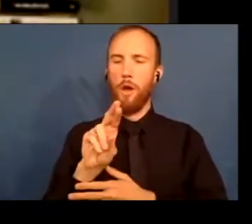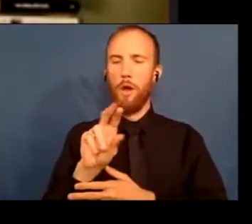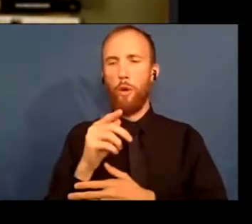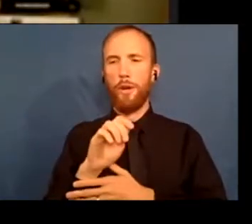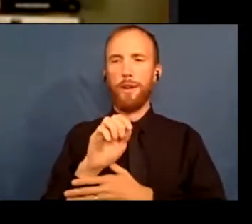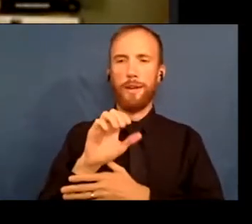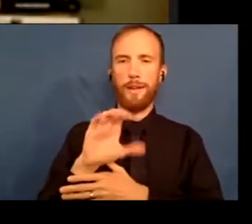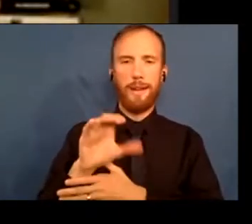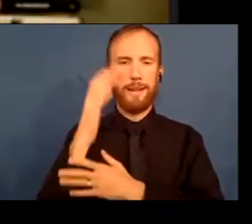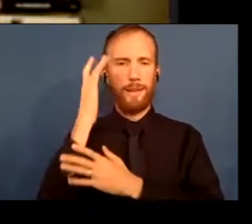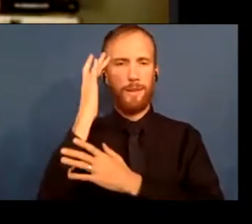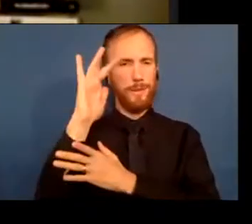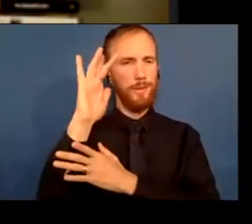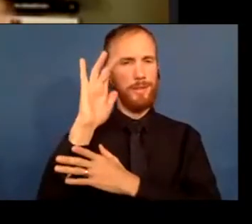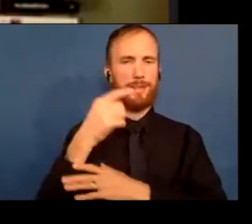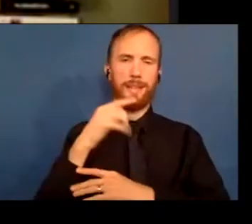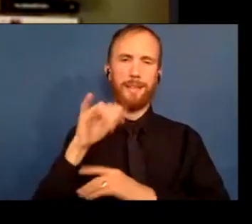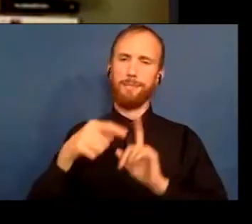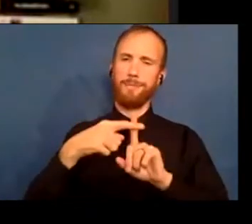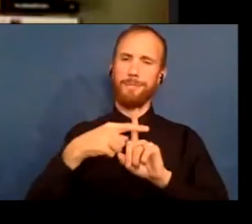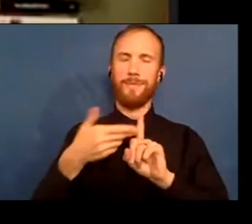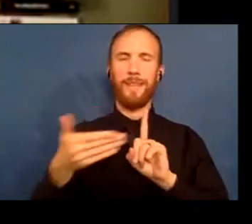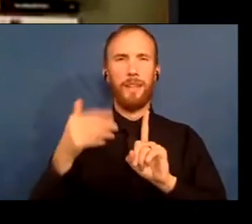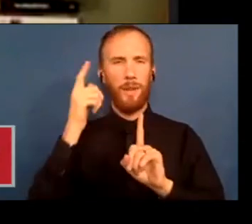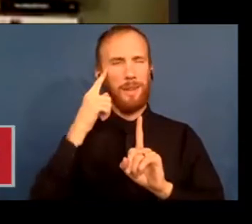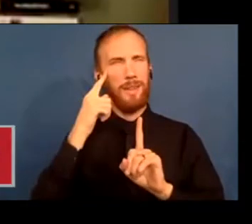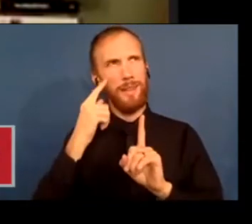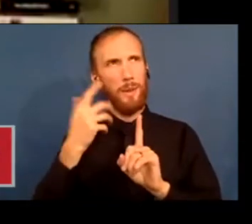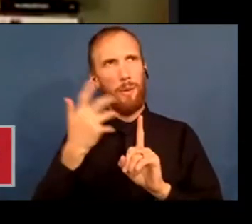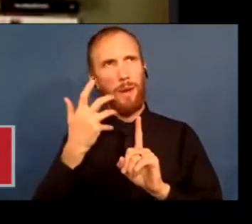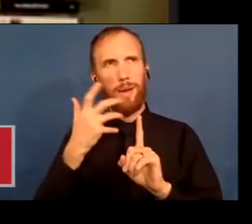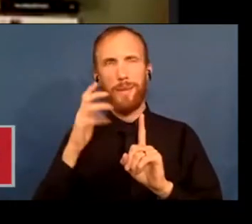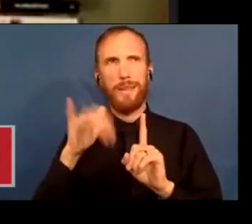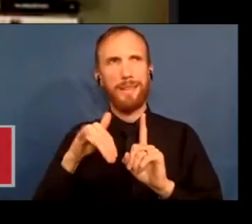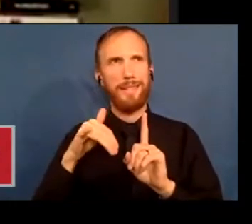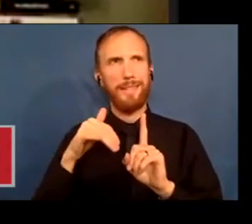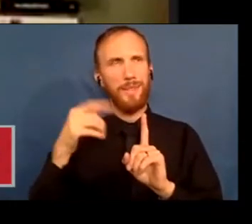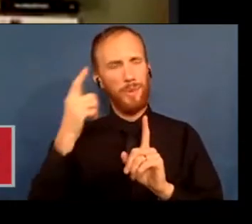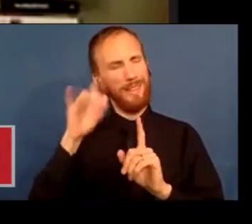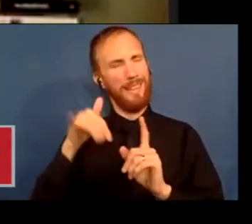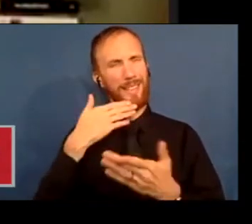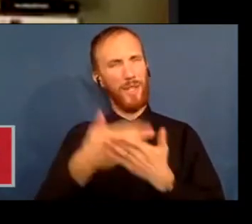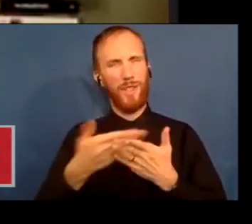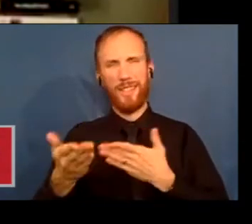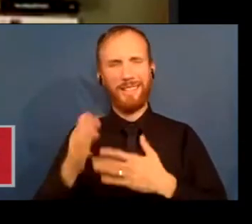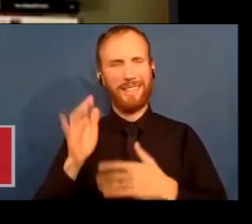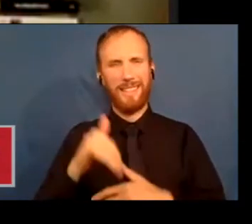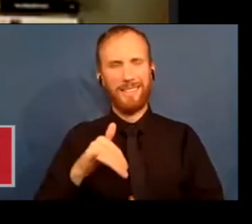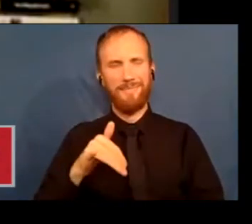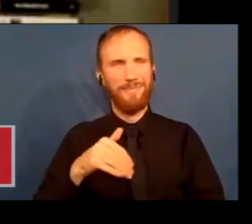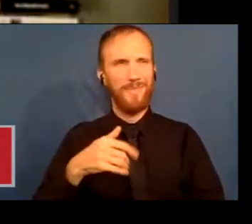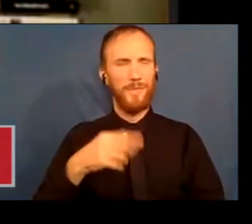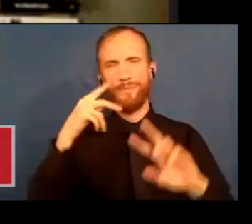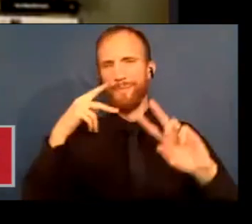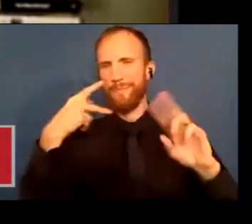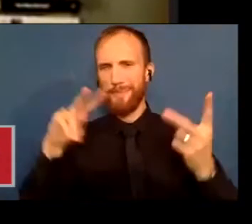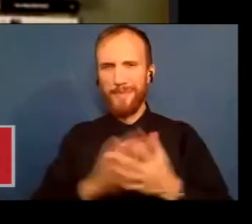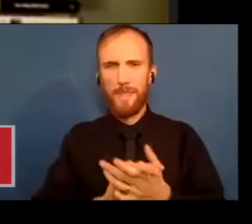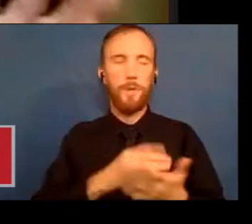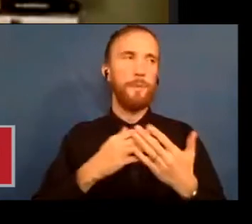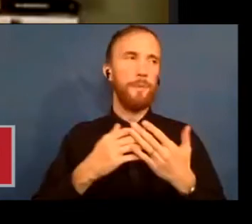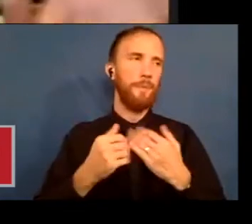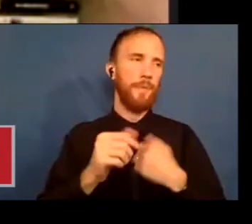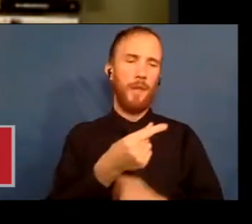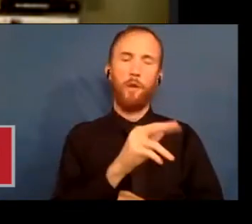organic intellectual. Wow, you completely misread Gramsci. So what does Gramsci say is an organic intellectual? He argues